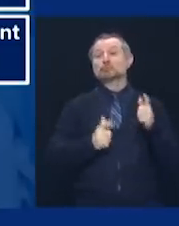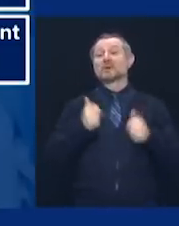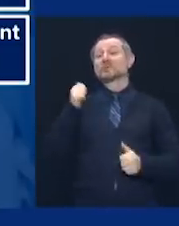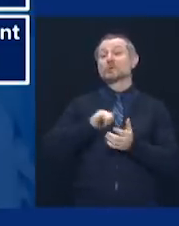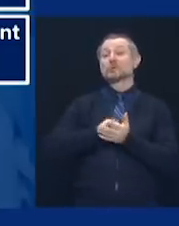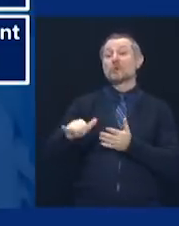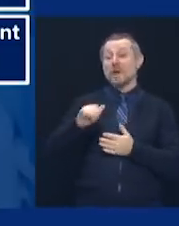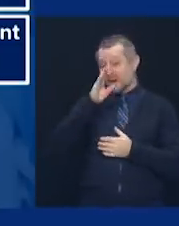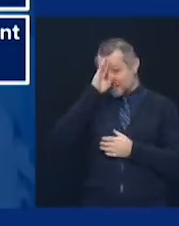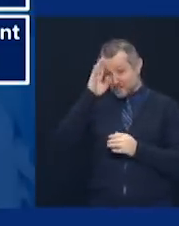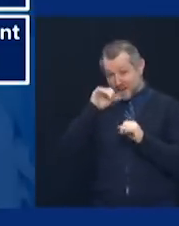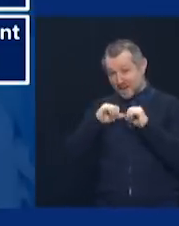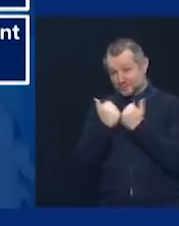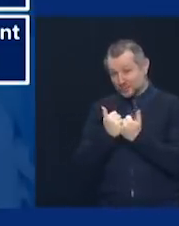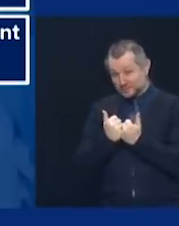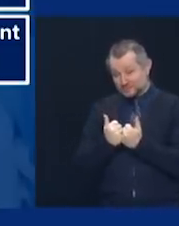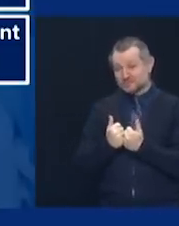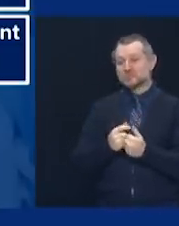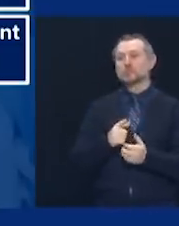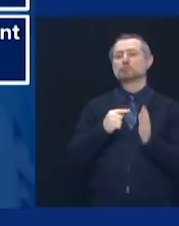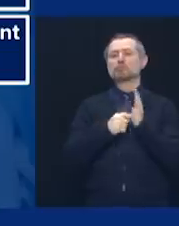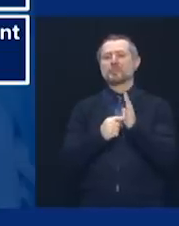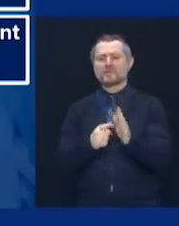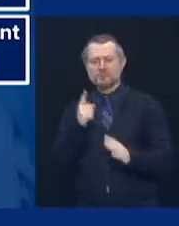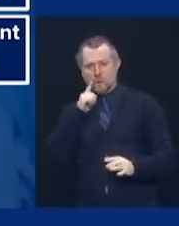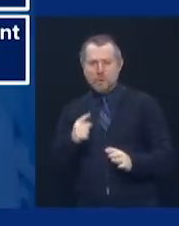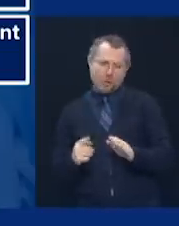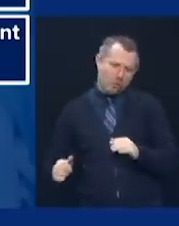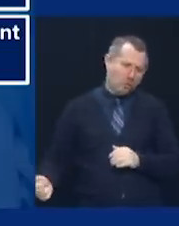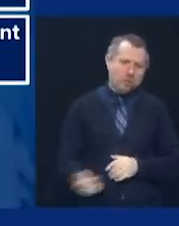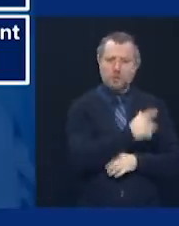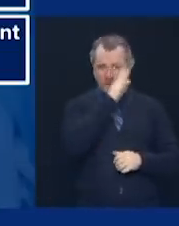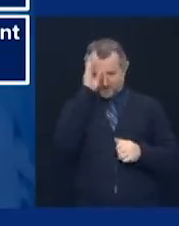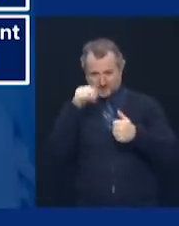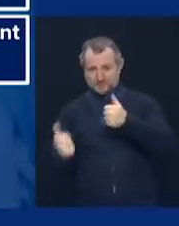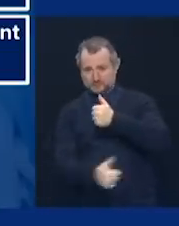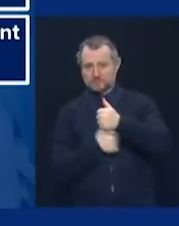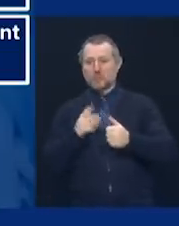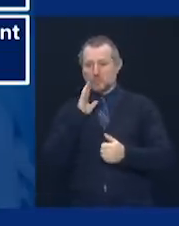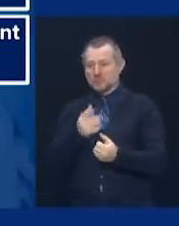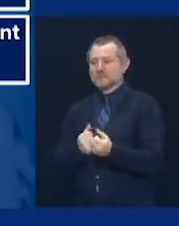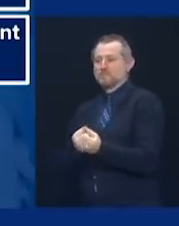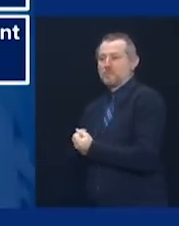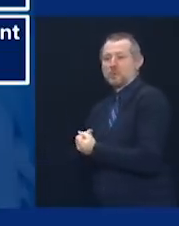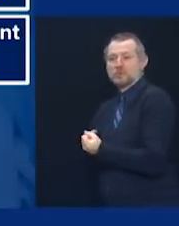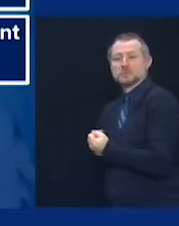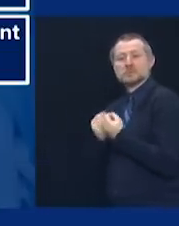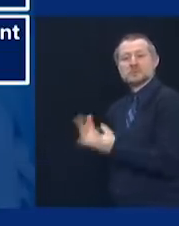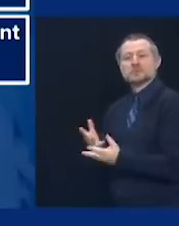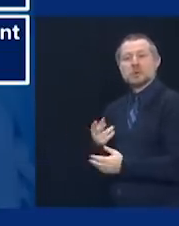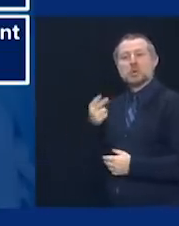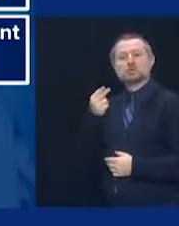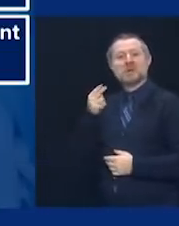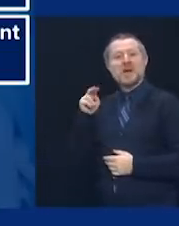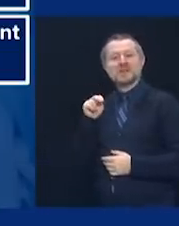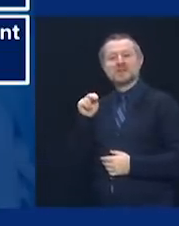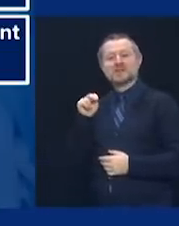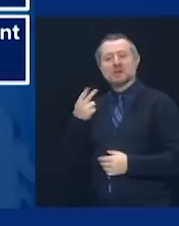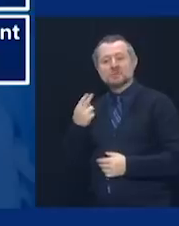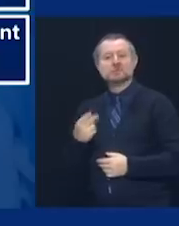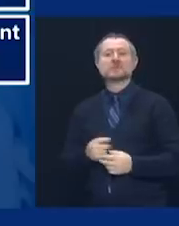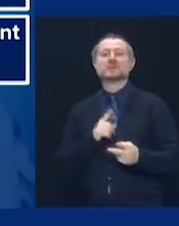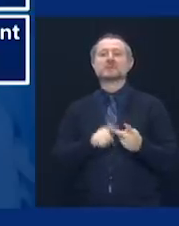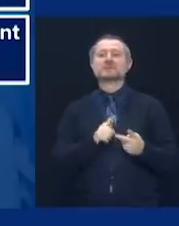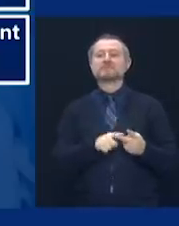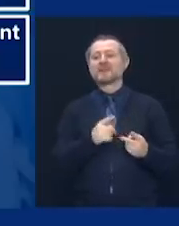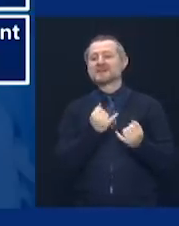of the hospitals, is going to work to back up H&H and the independent